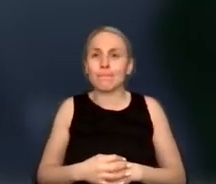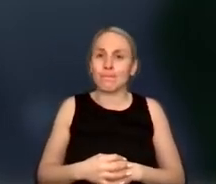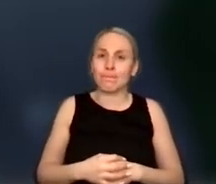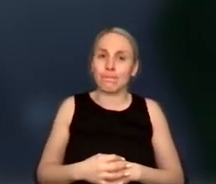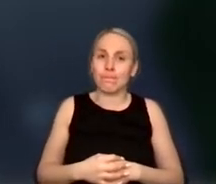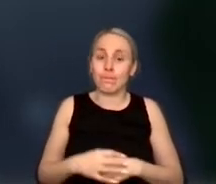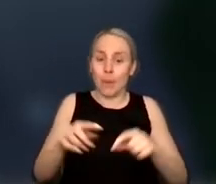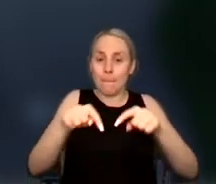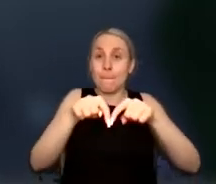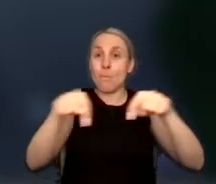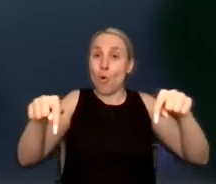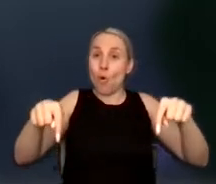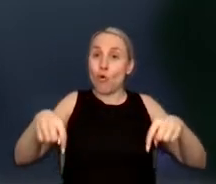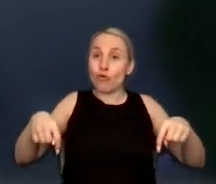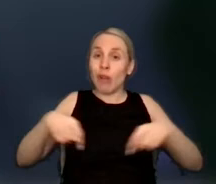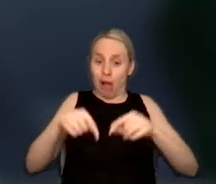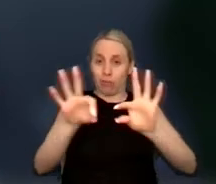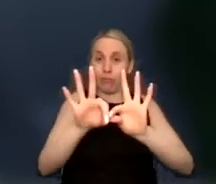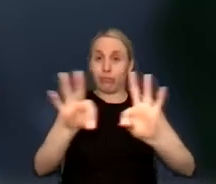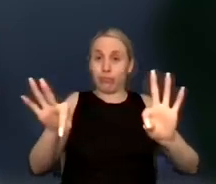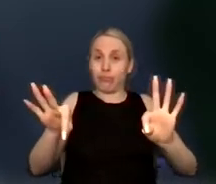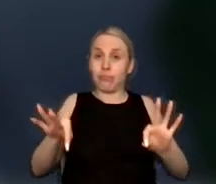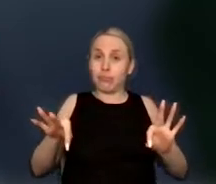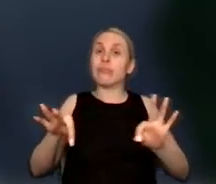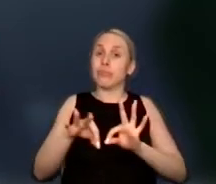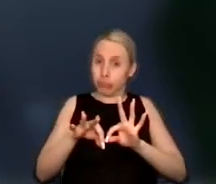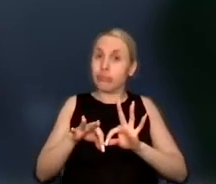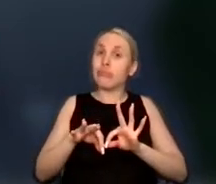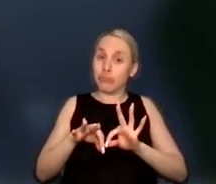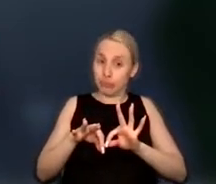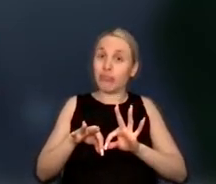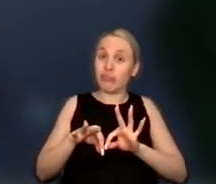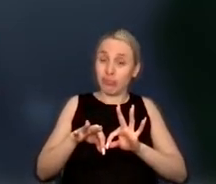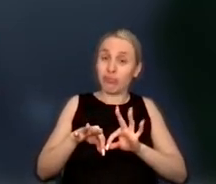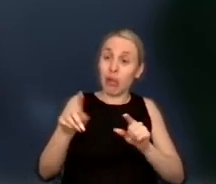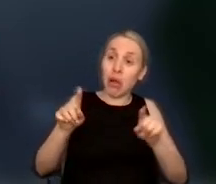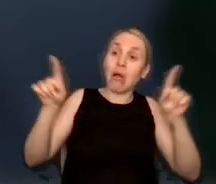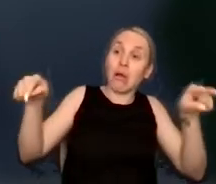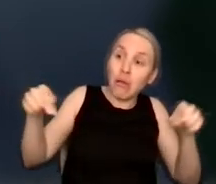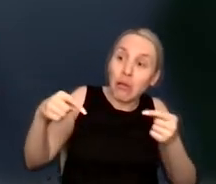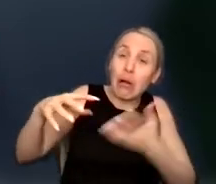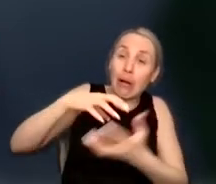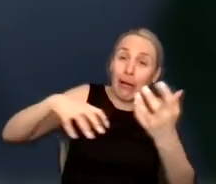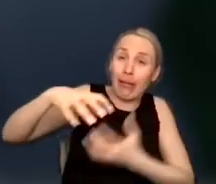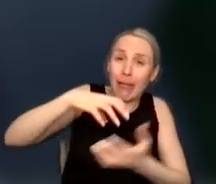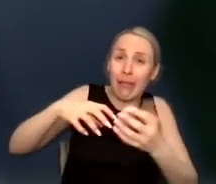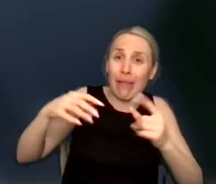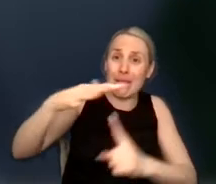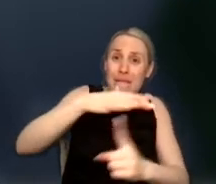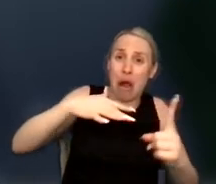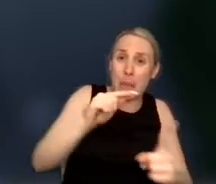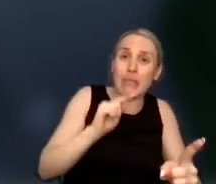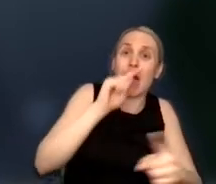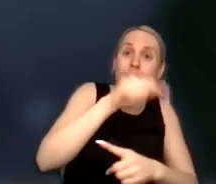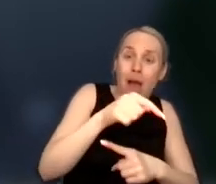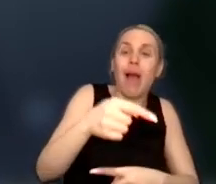border between this more like chaotic. That's true. That's that's another part of that definition of the game